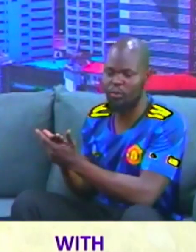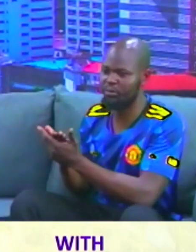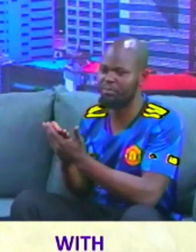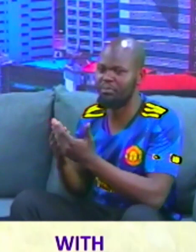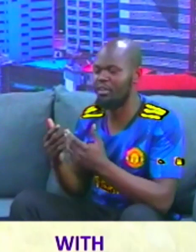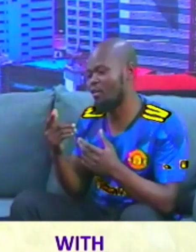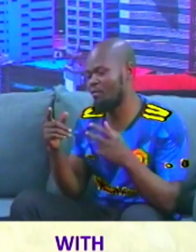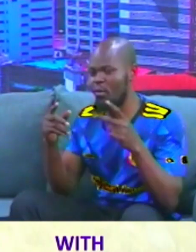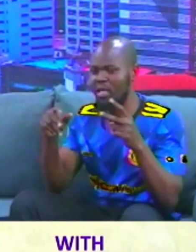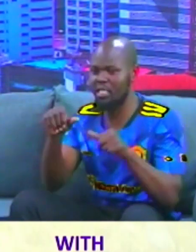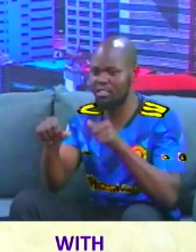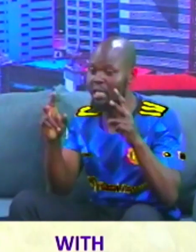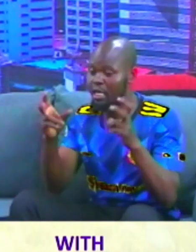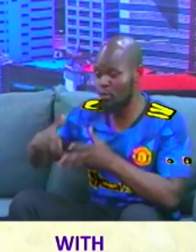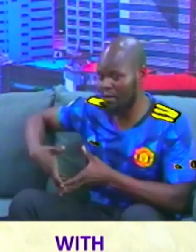Okay, thank you, Bill.